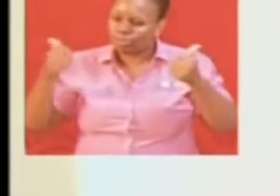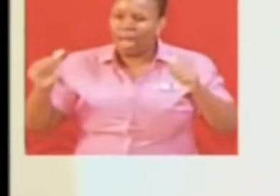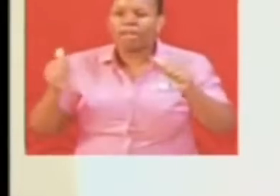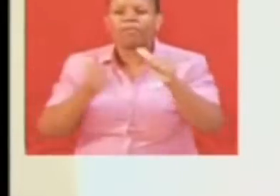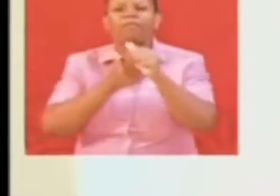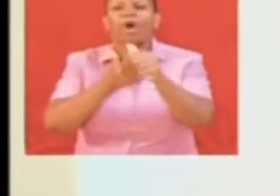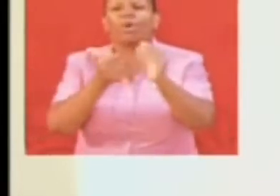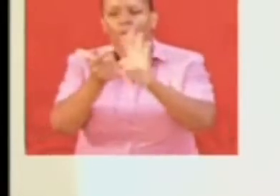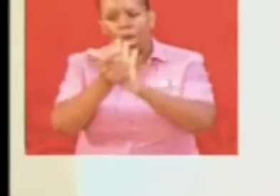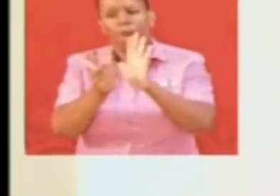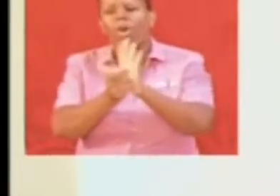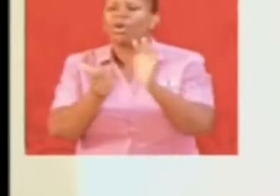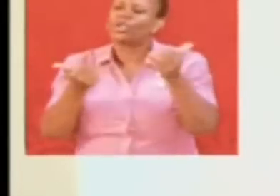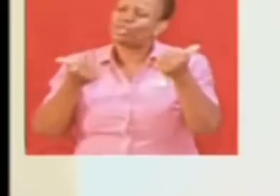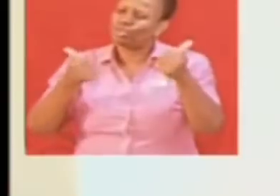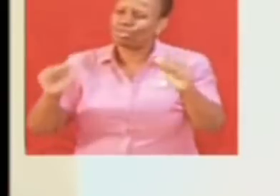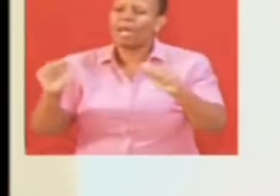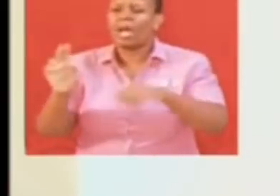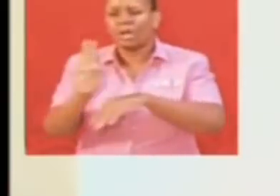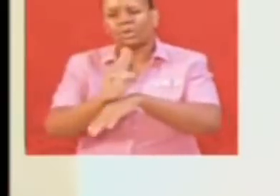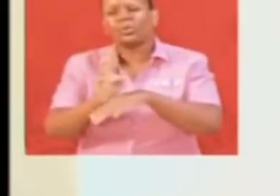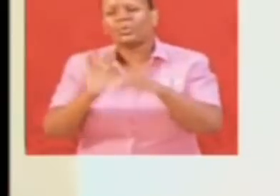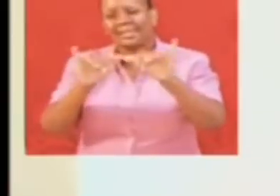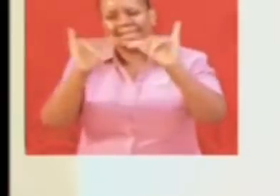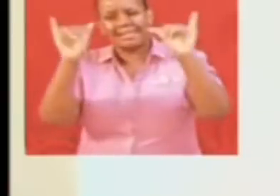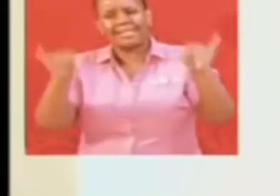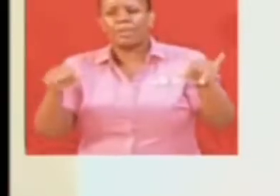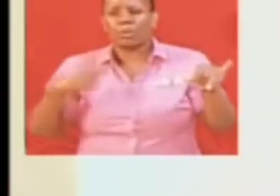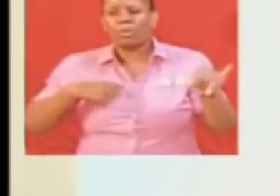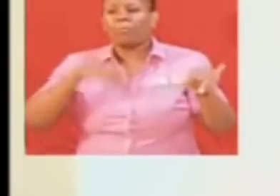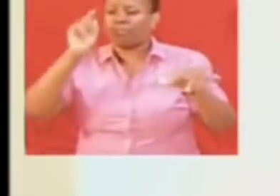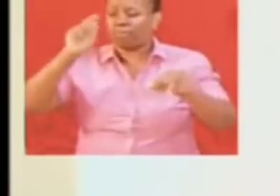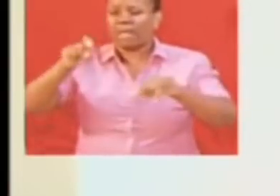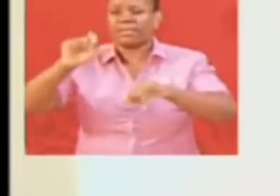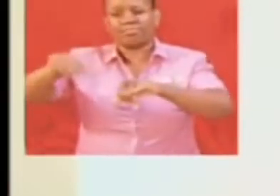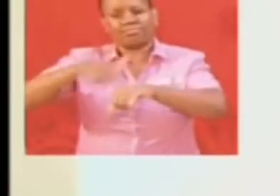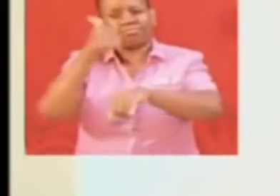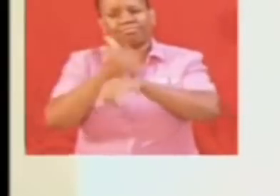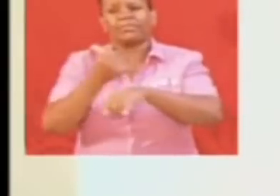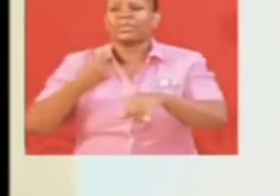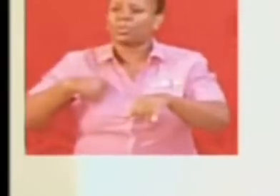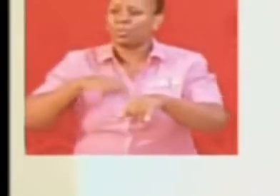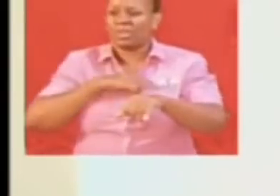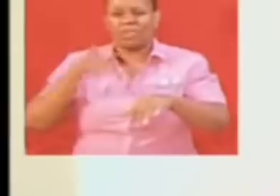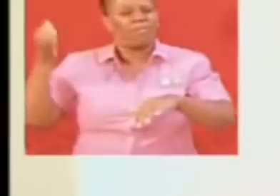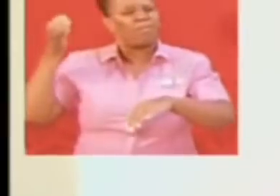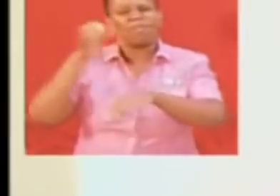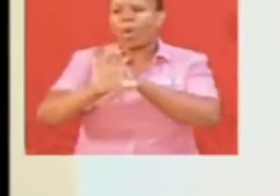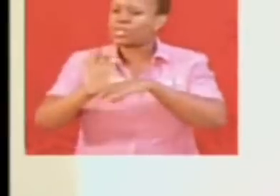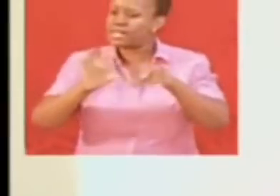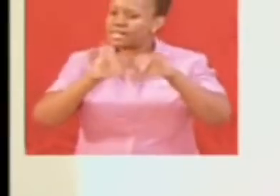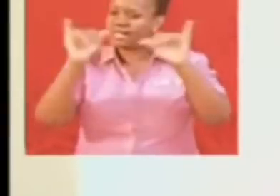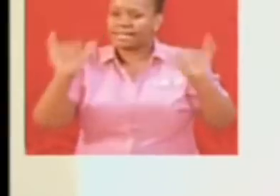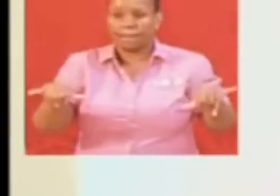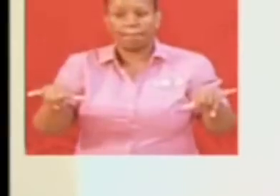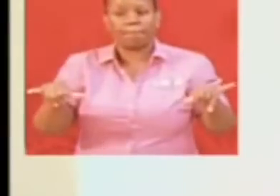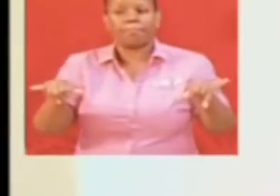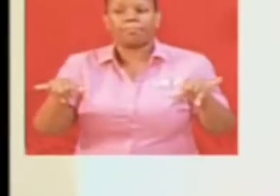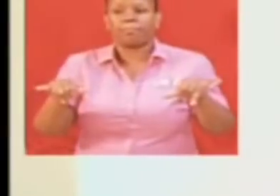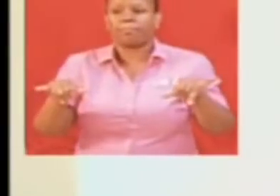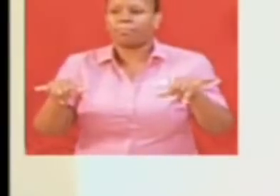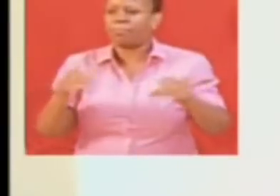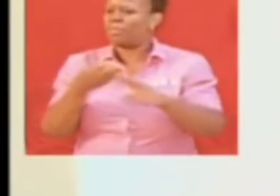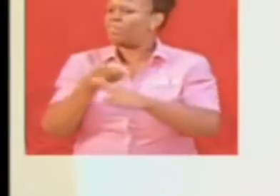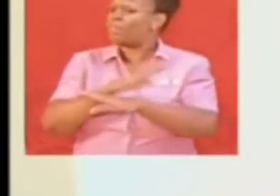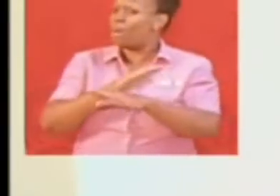visa system is in force, and we also have increased patrols. Even before COVID-19,